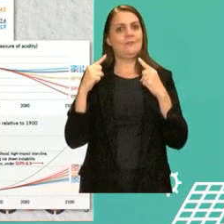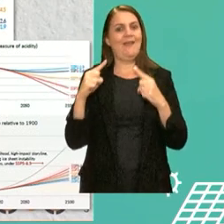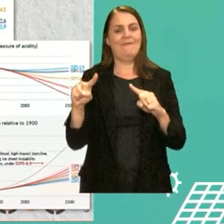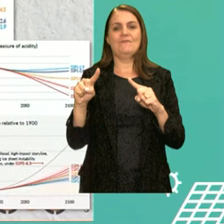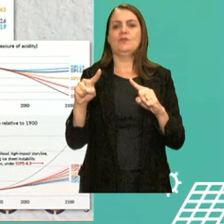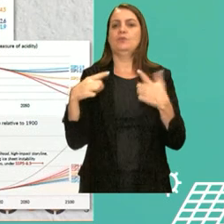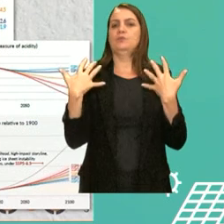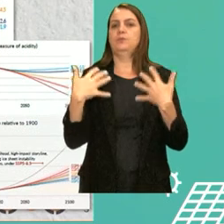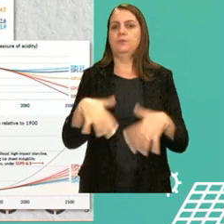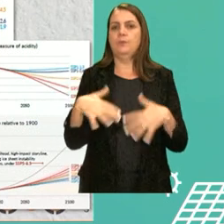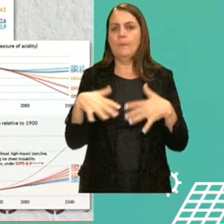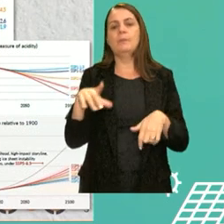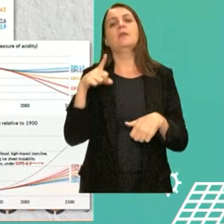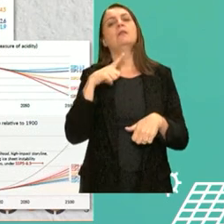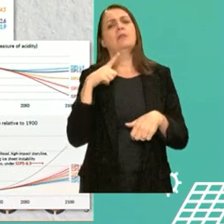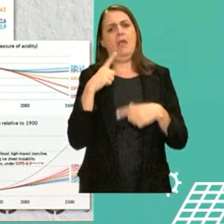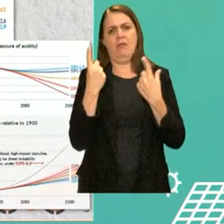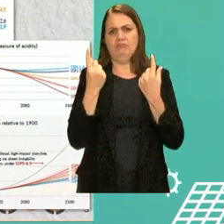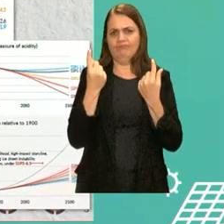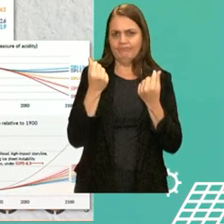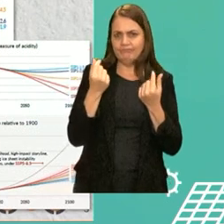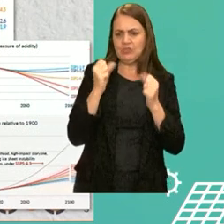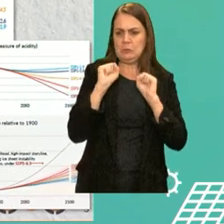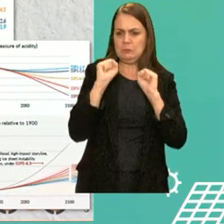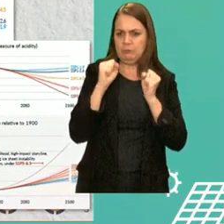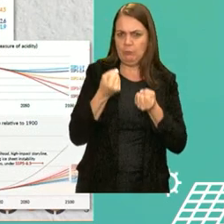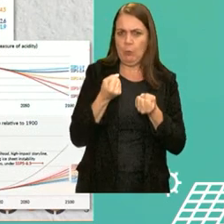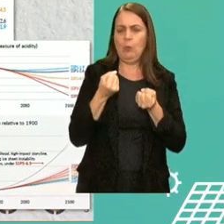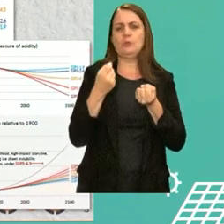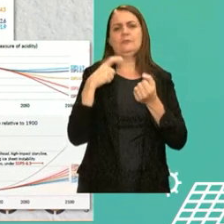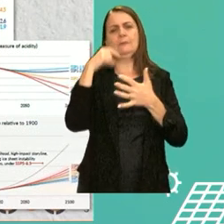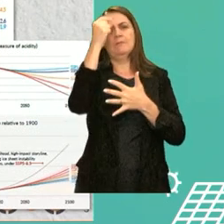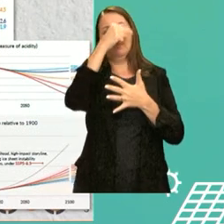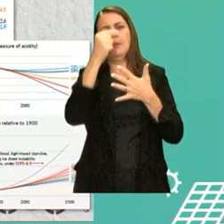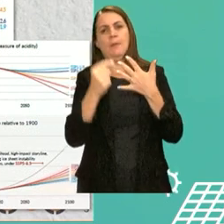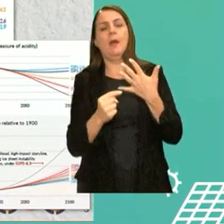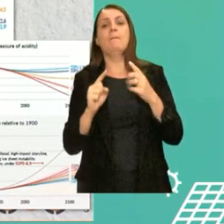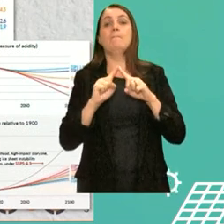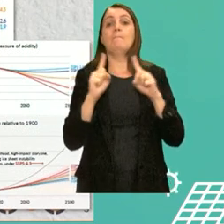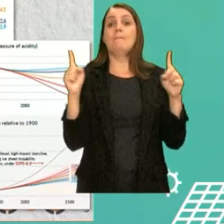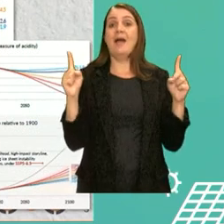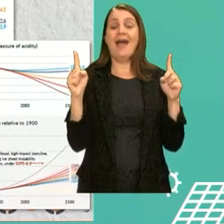There's a cost to do this, but the cost will be even bigger